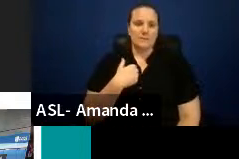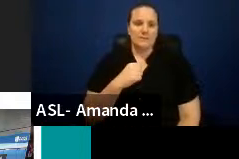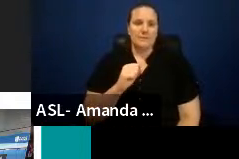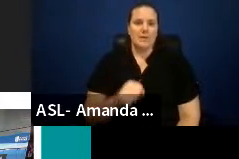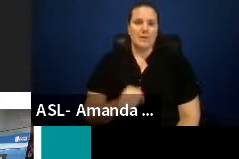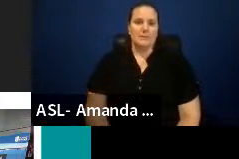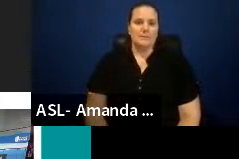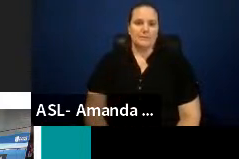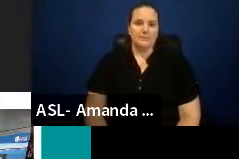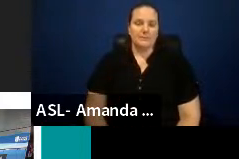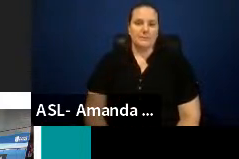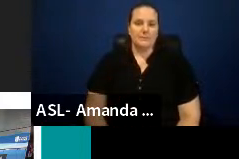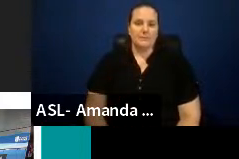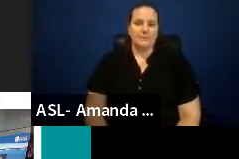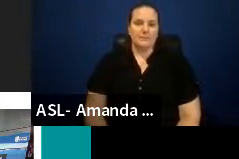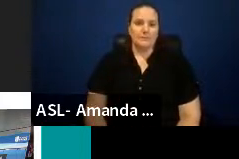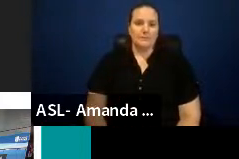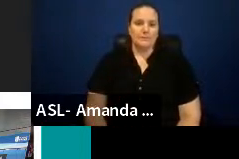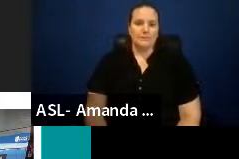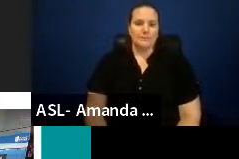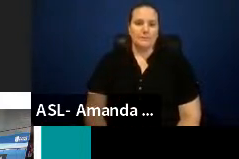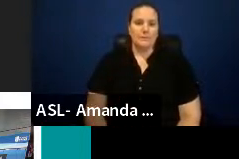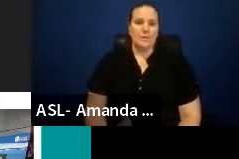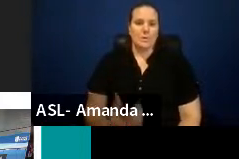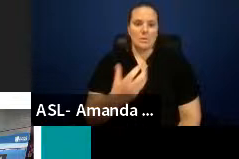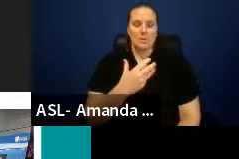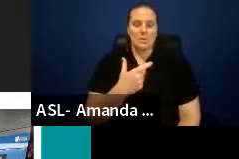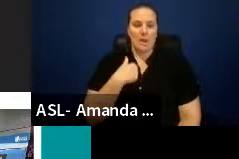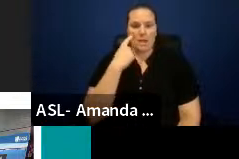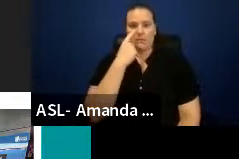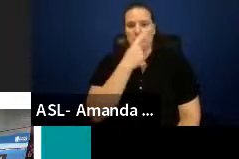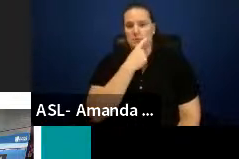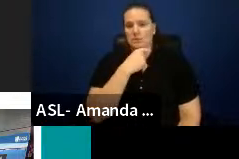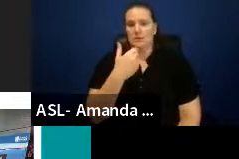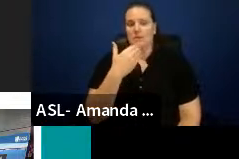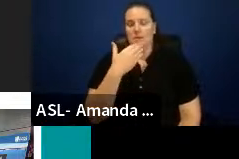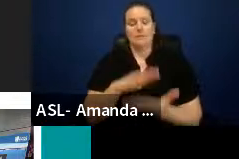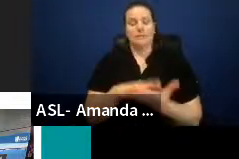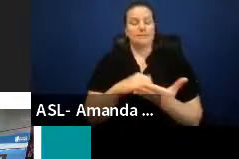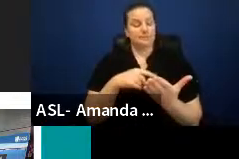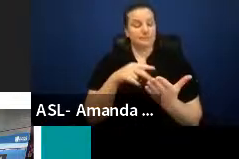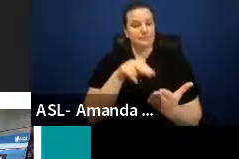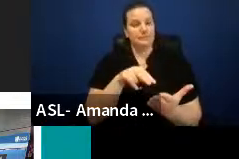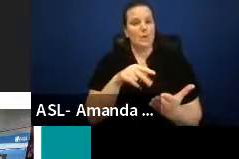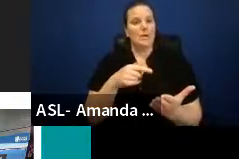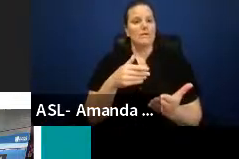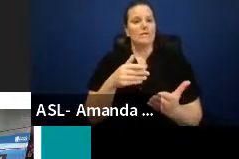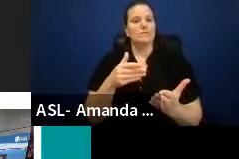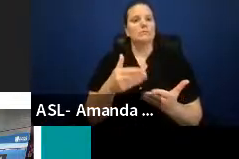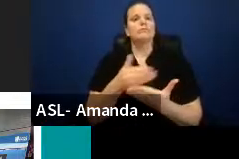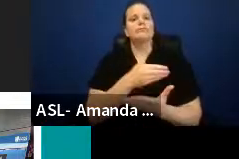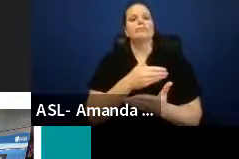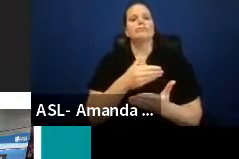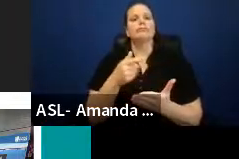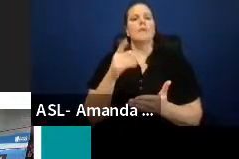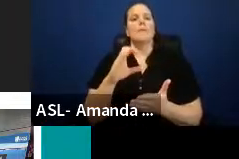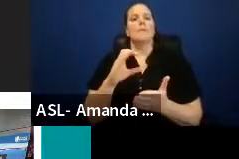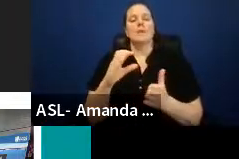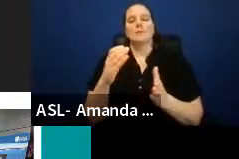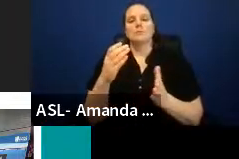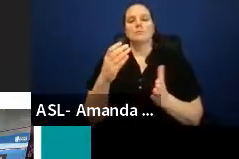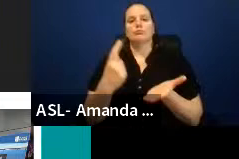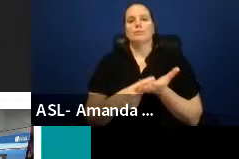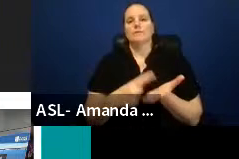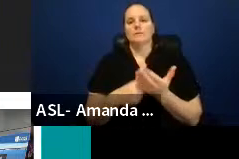God, my eyes are getting bad. We had a virtual public briefing back in August, once again, where we talked